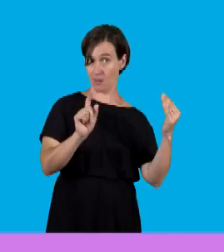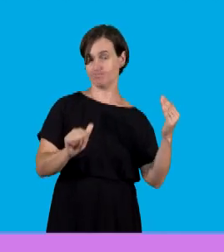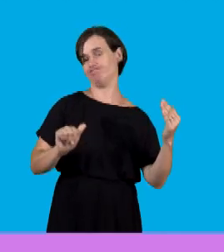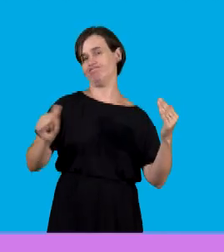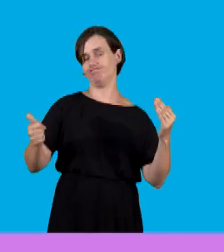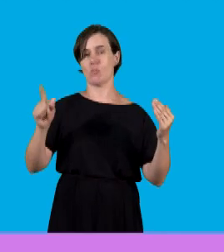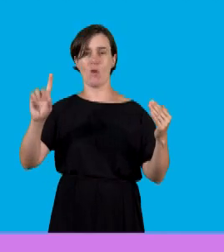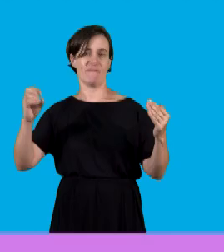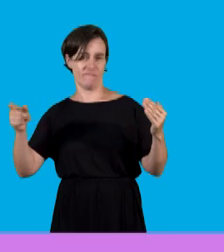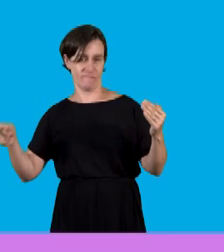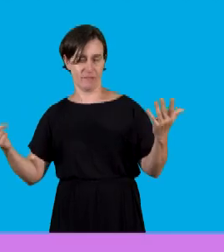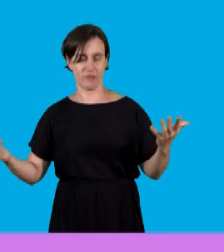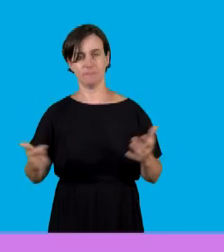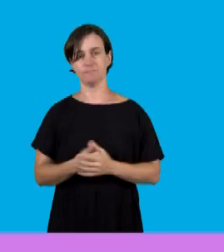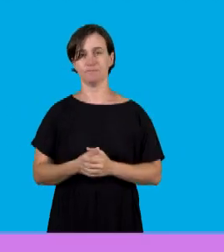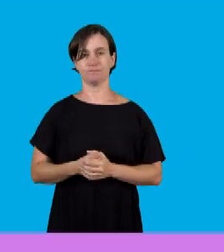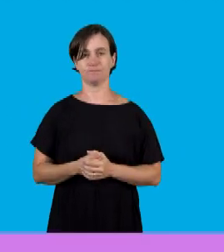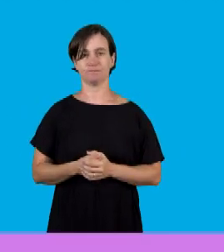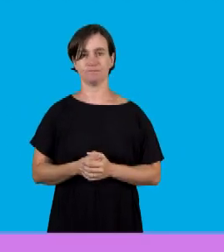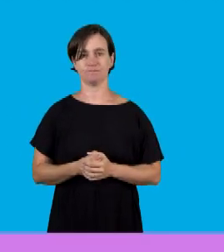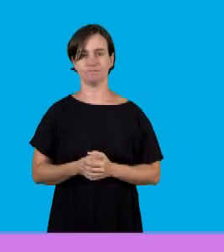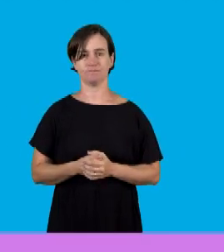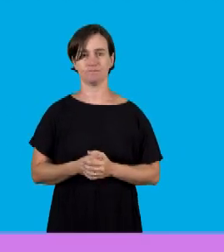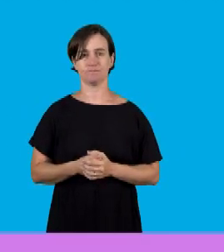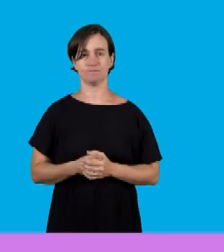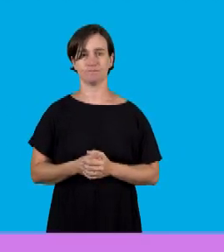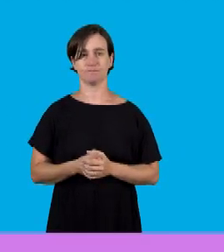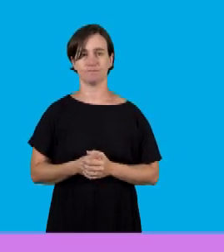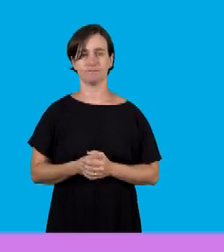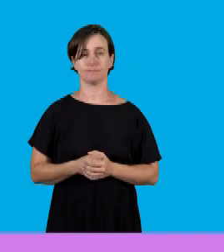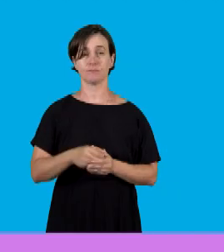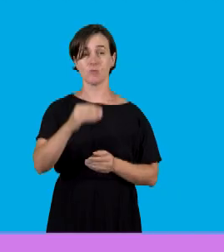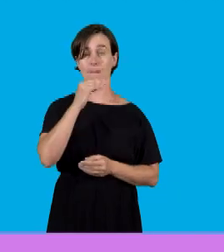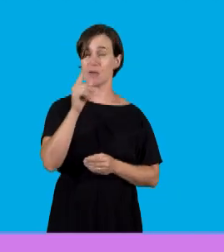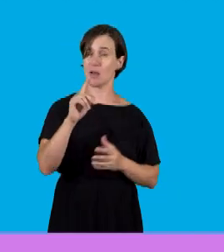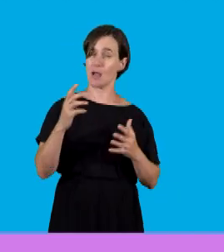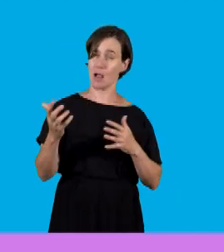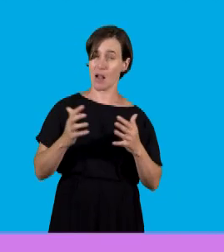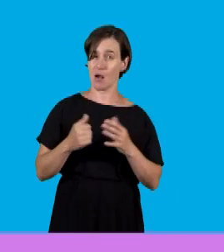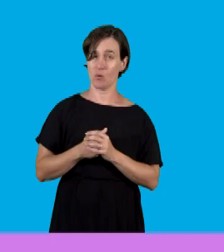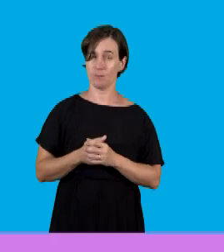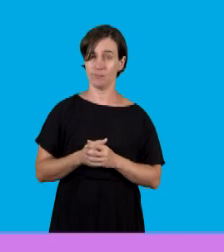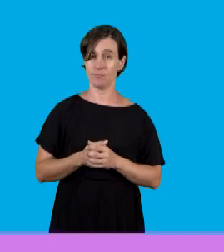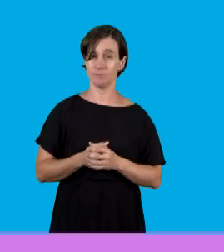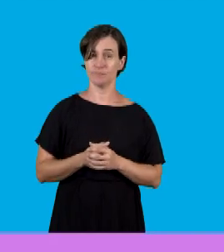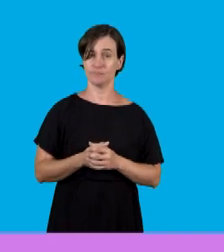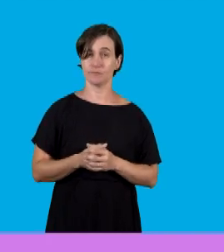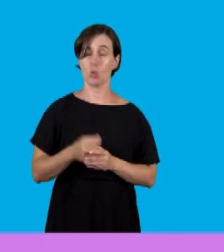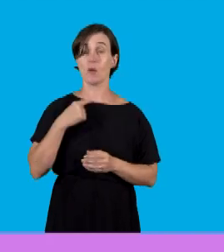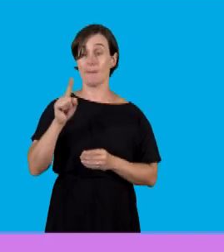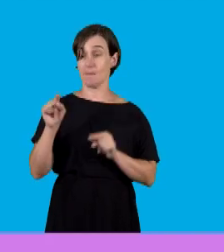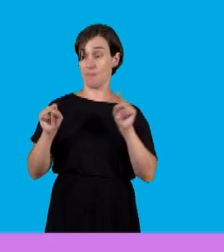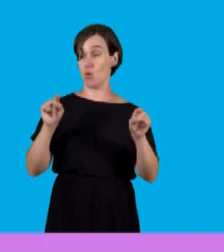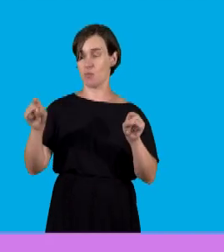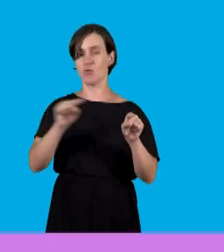side and is 2 whatever it is on our right hand side. So having 1 on our left hand side, it means we must divide both sides by what is on